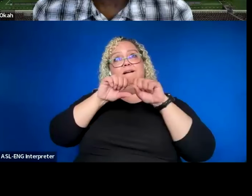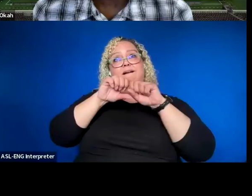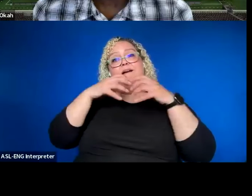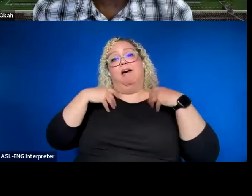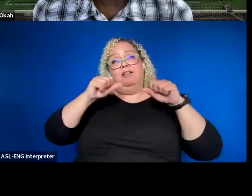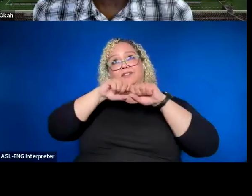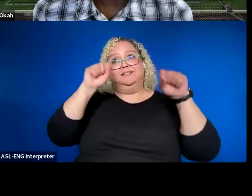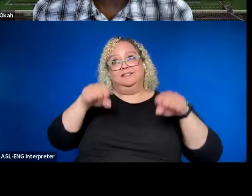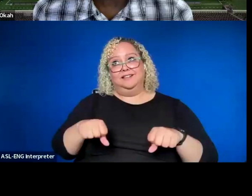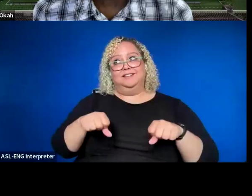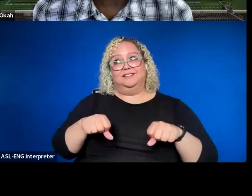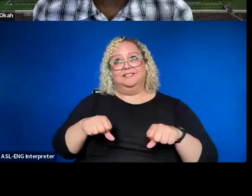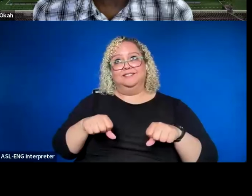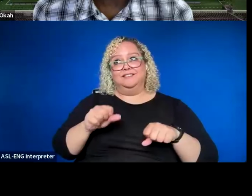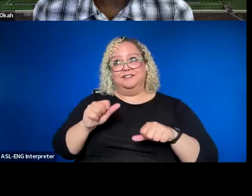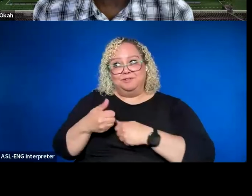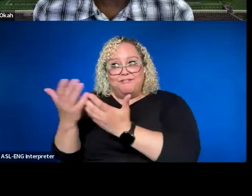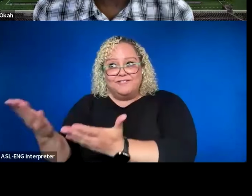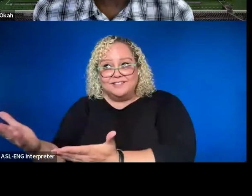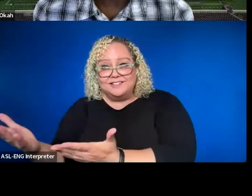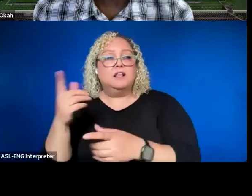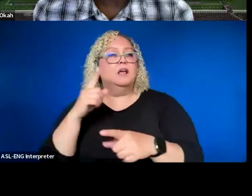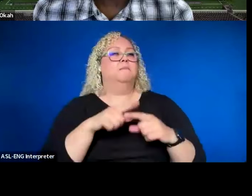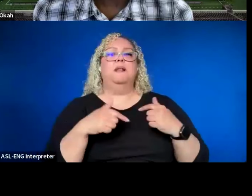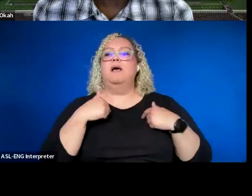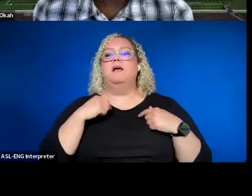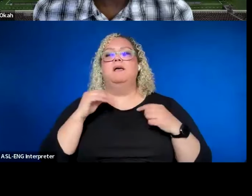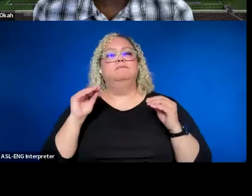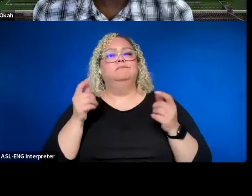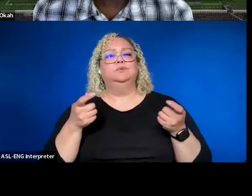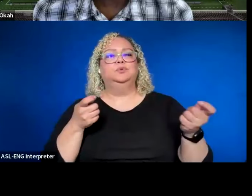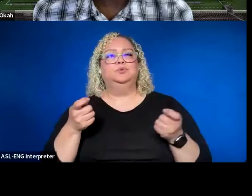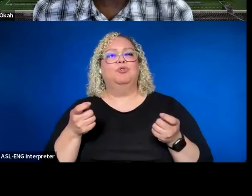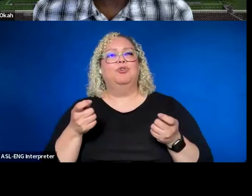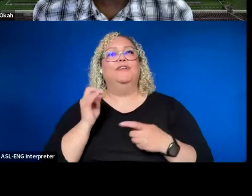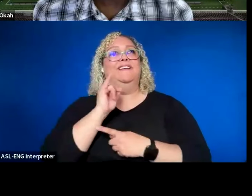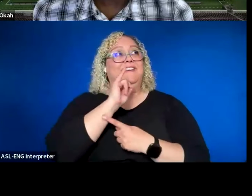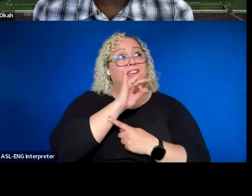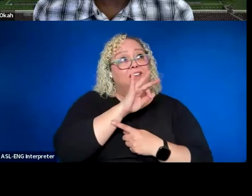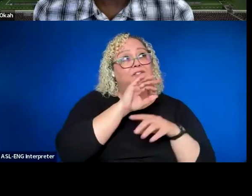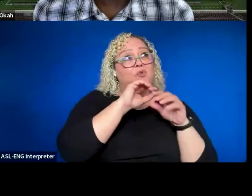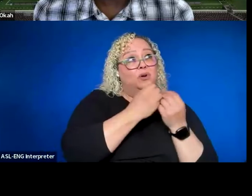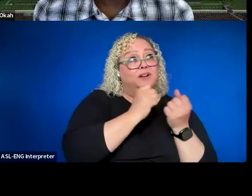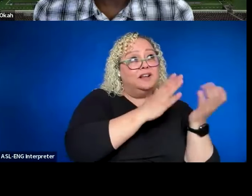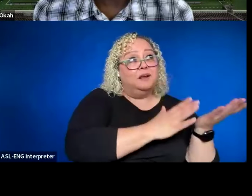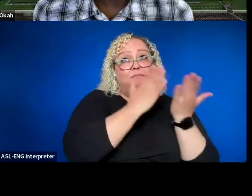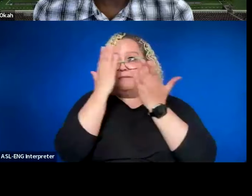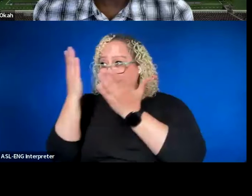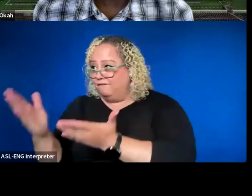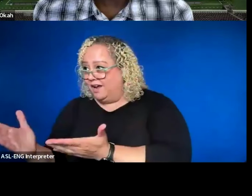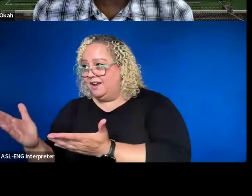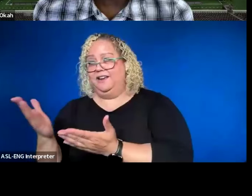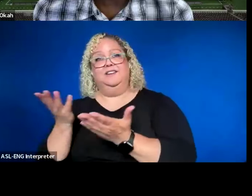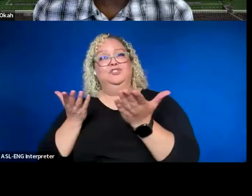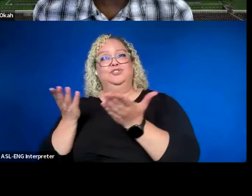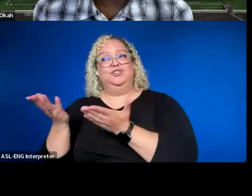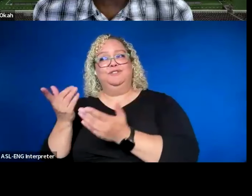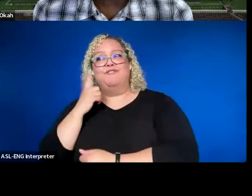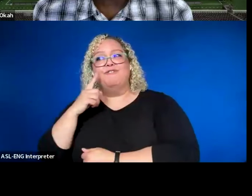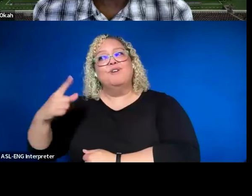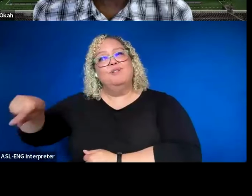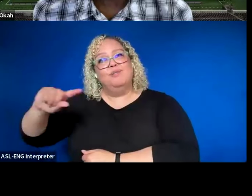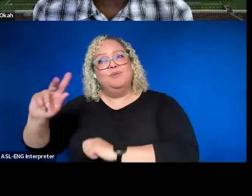necessarily in control of whether an organization is able to provide services to folks who are, for example,